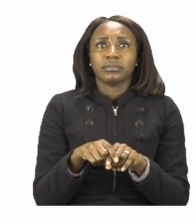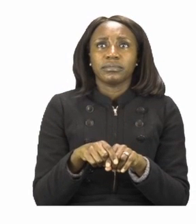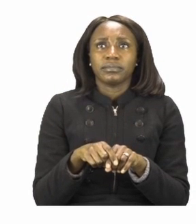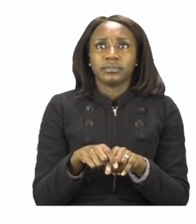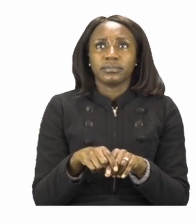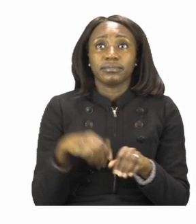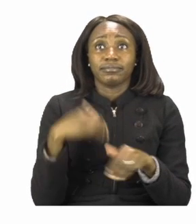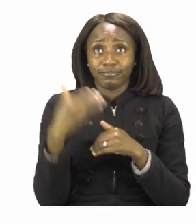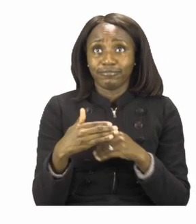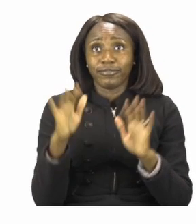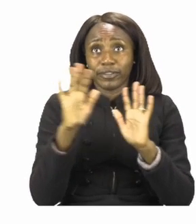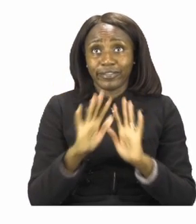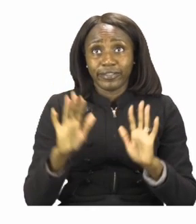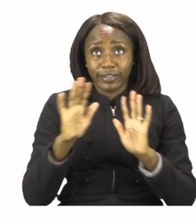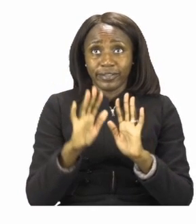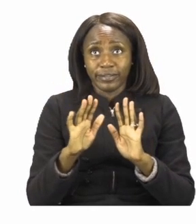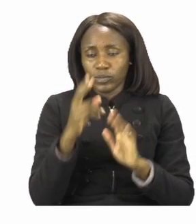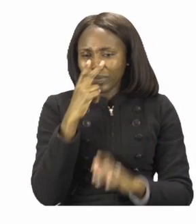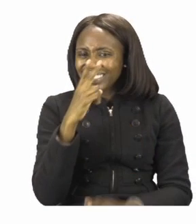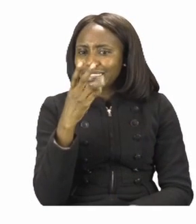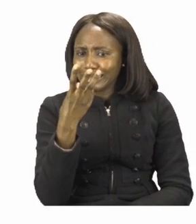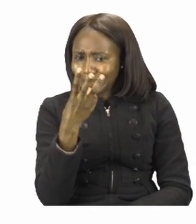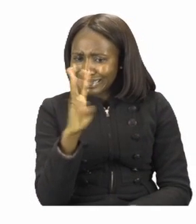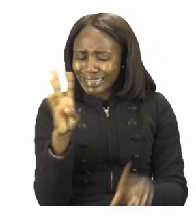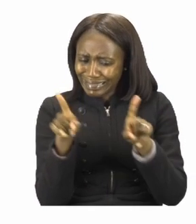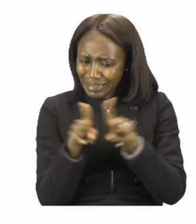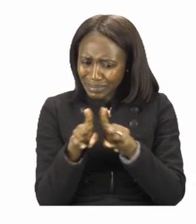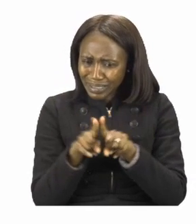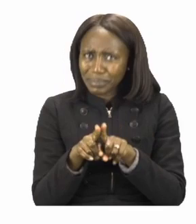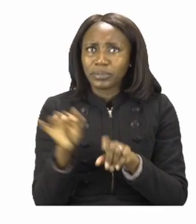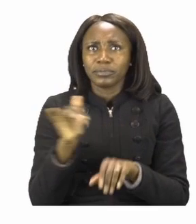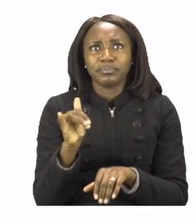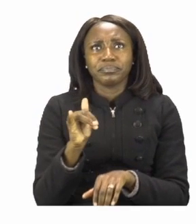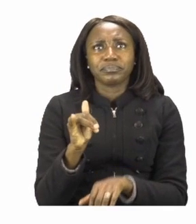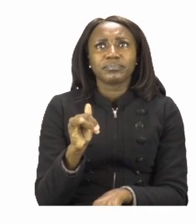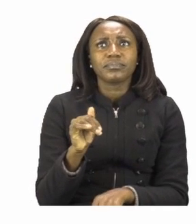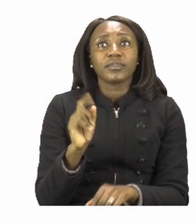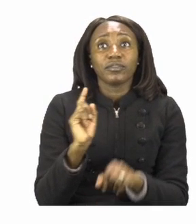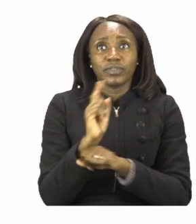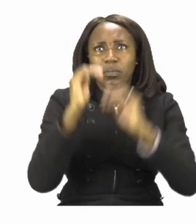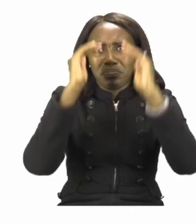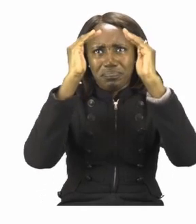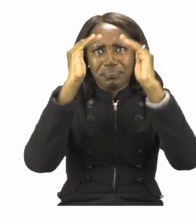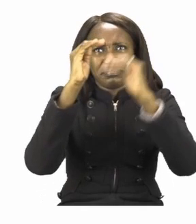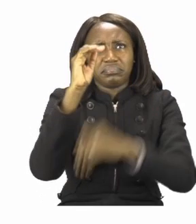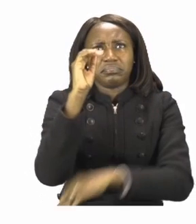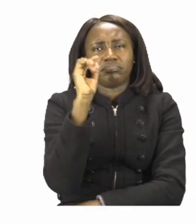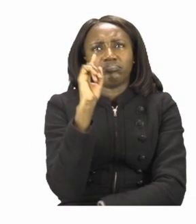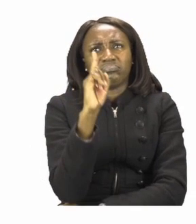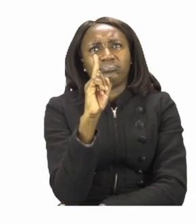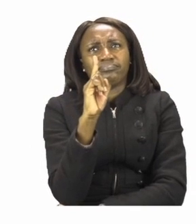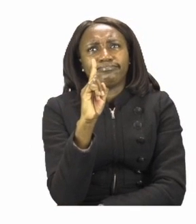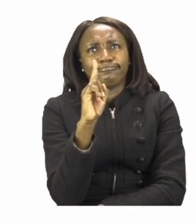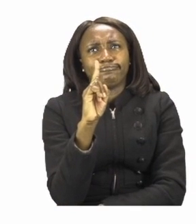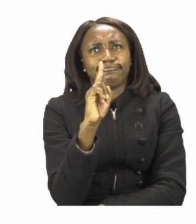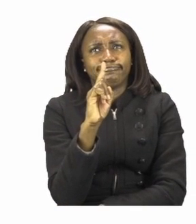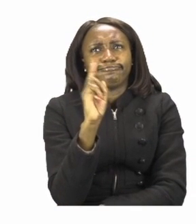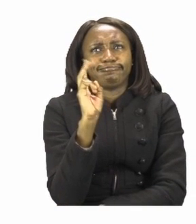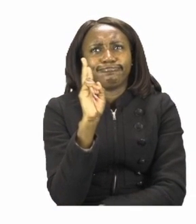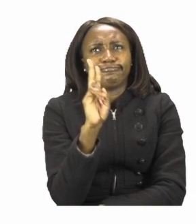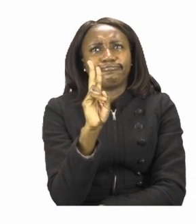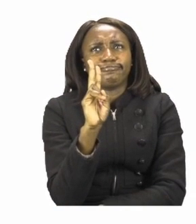to color that set of 6. Let's count the ones on top that look the same.